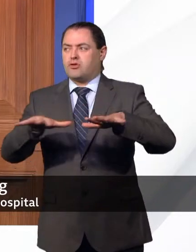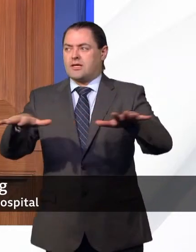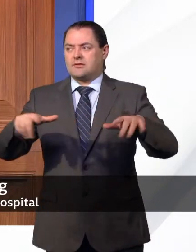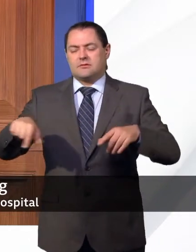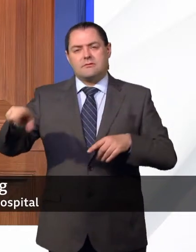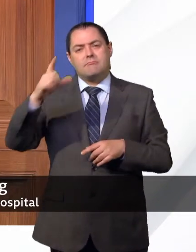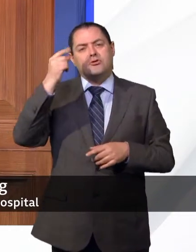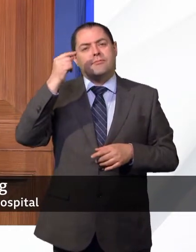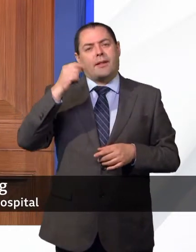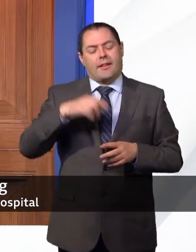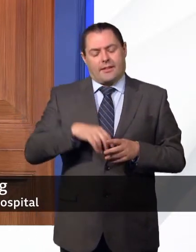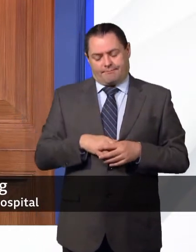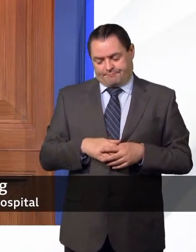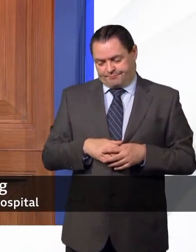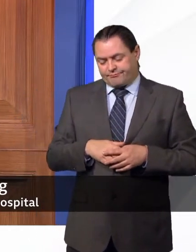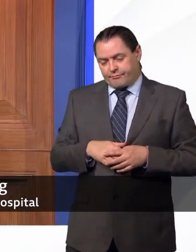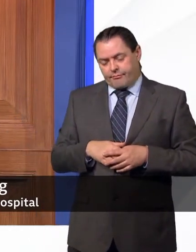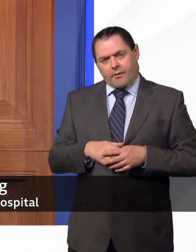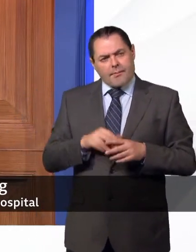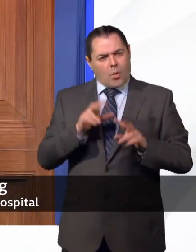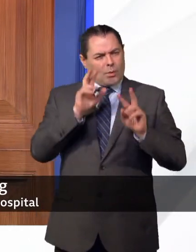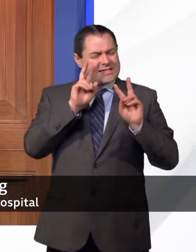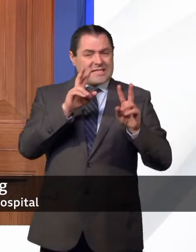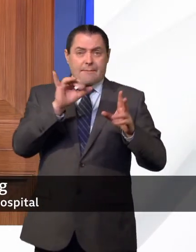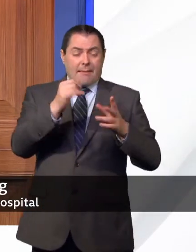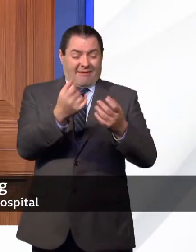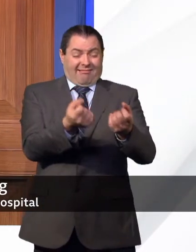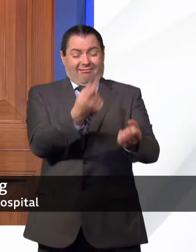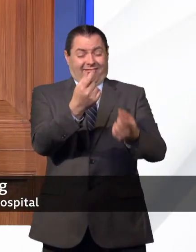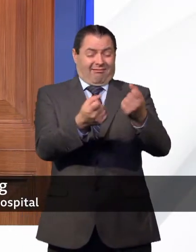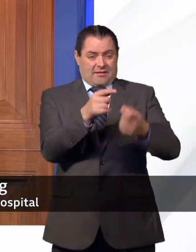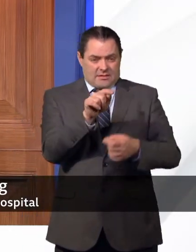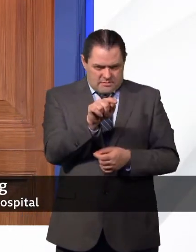we are finding in a lot of places, though, that it's not actually what we would